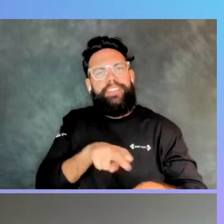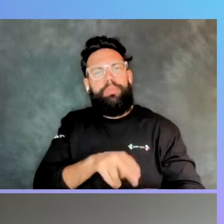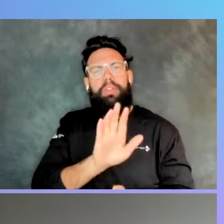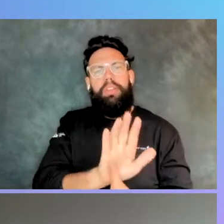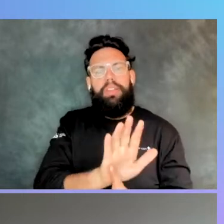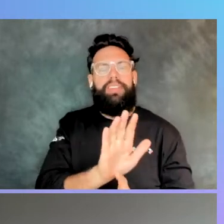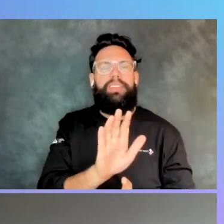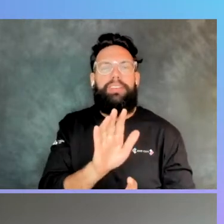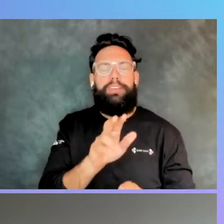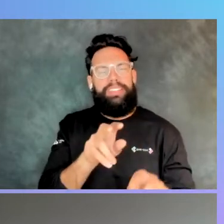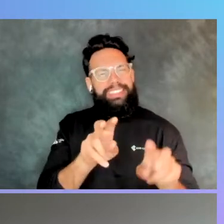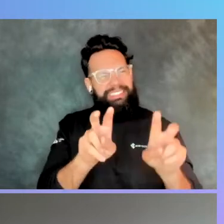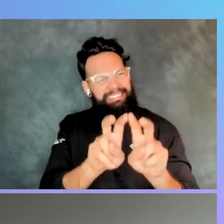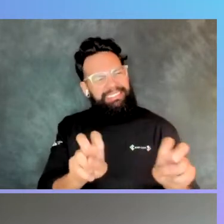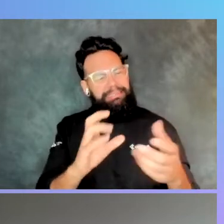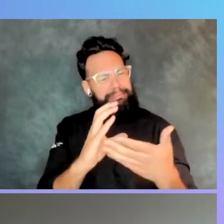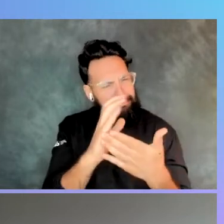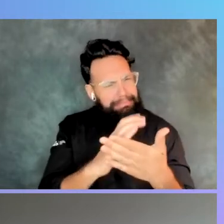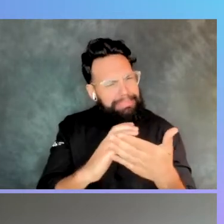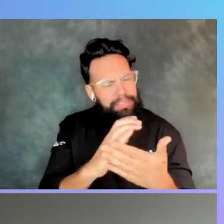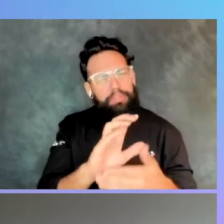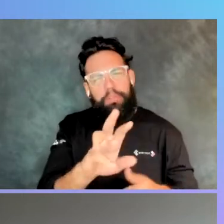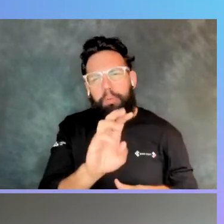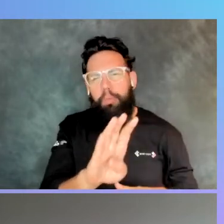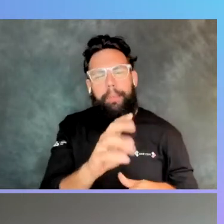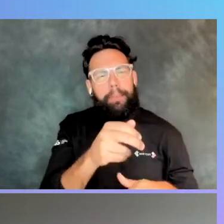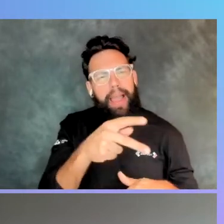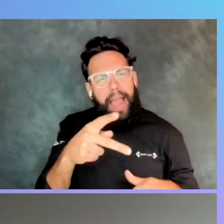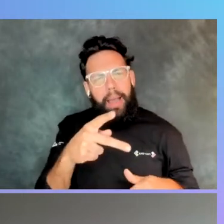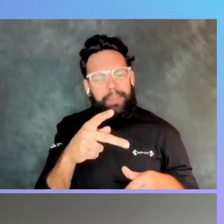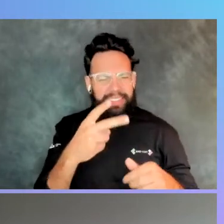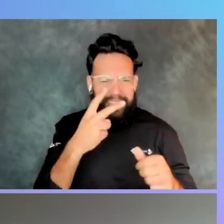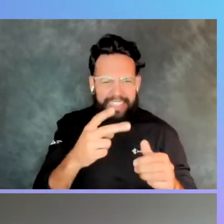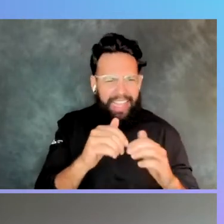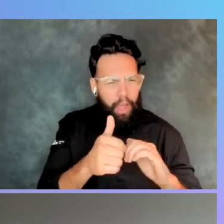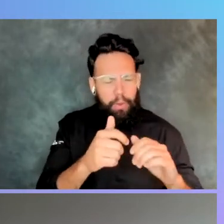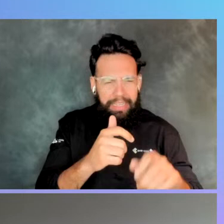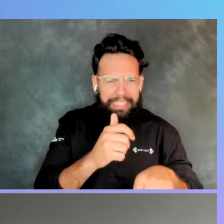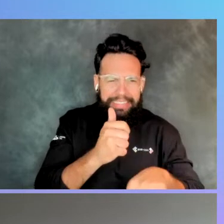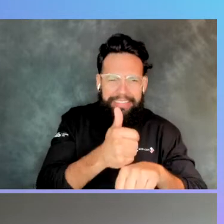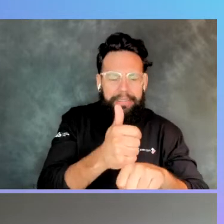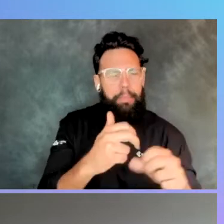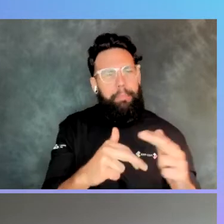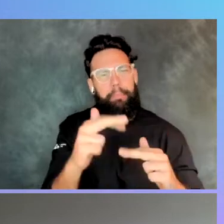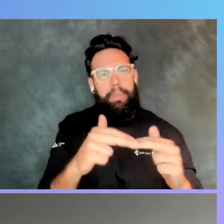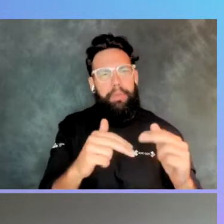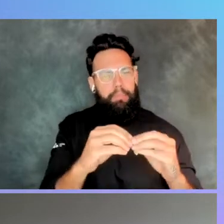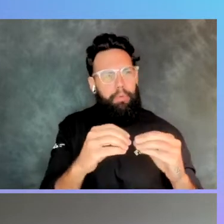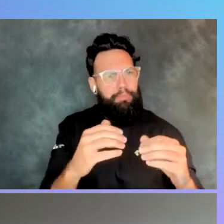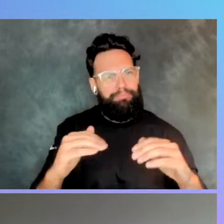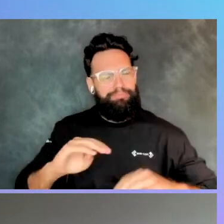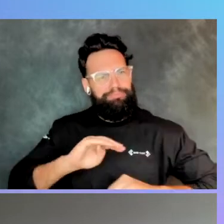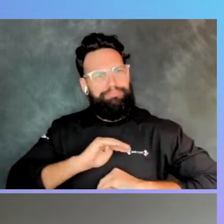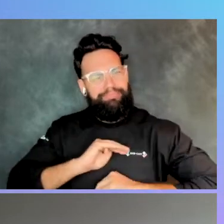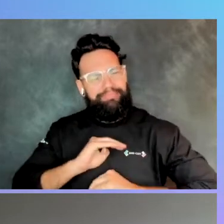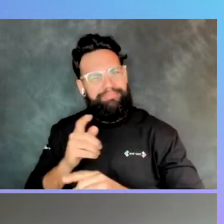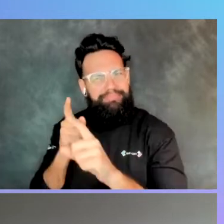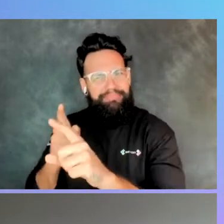This pretty much concludes my presentation. There are a couple of resources linked here, like the